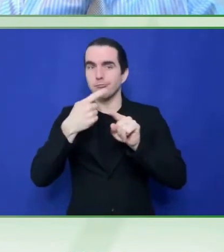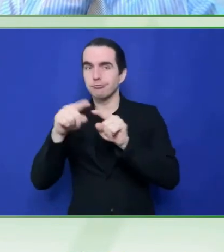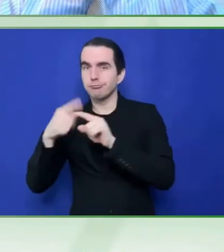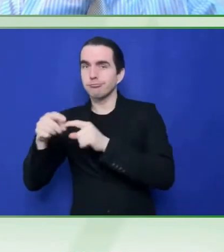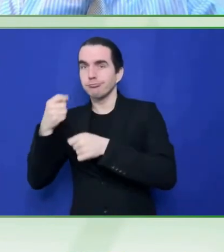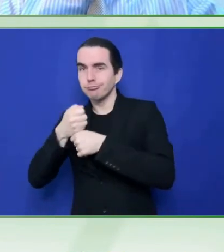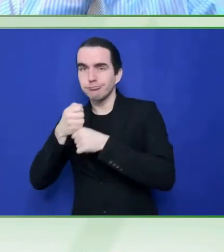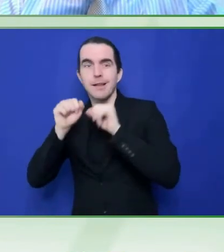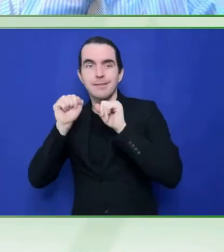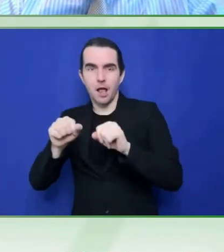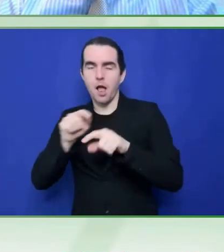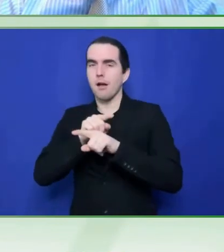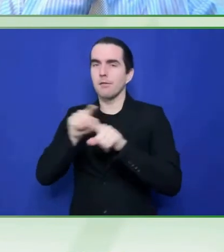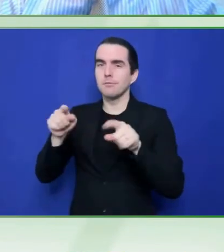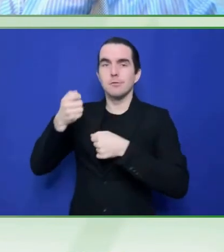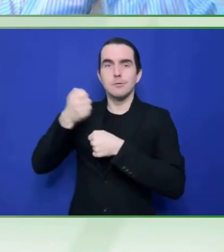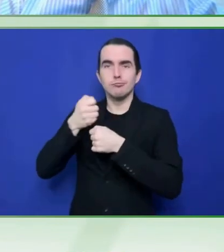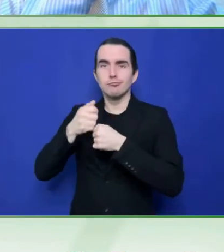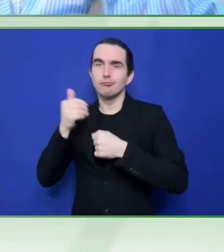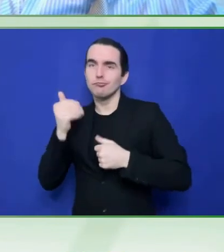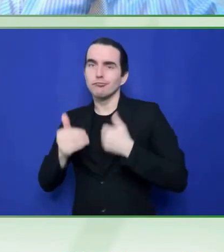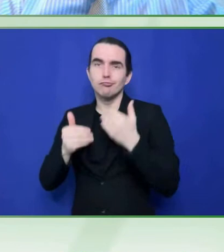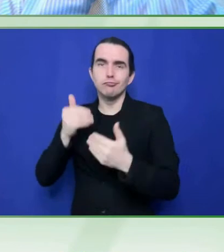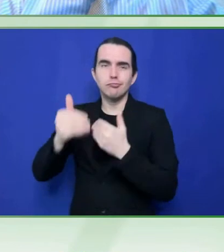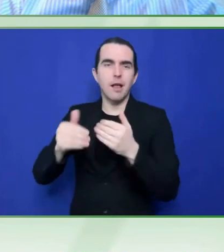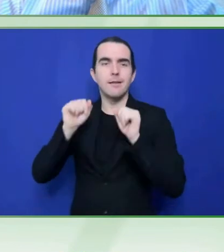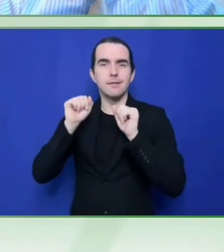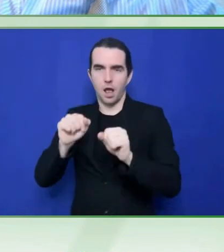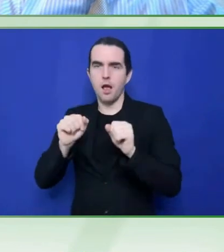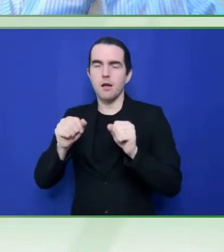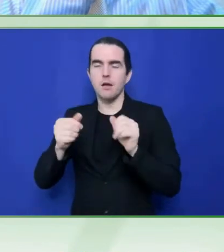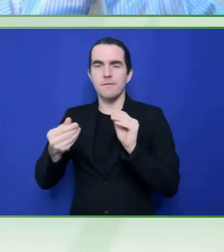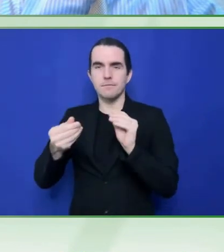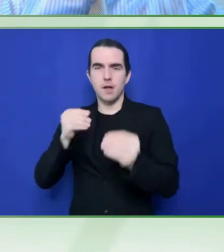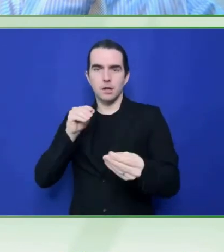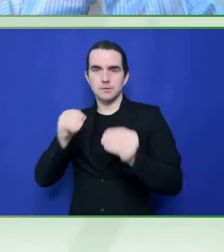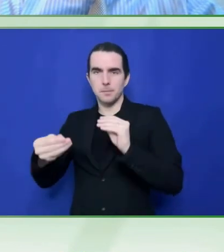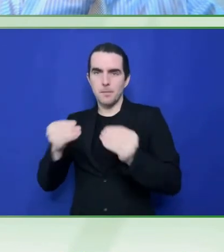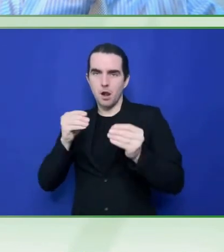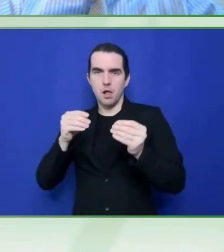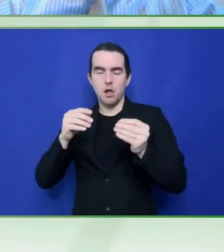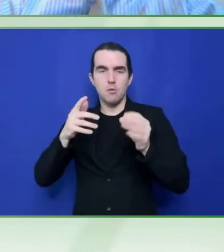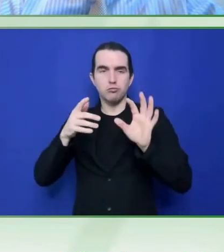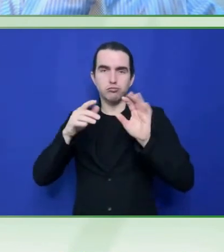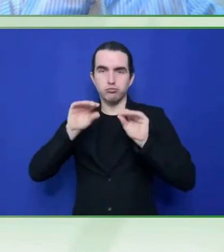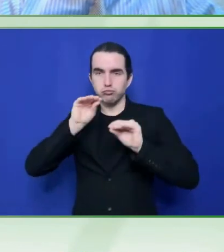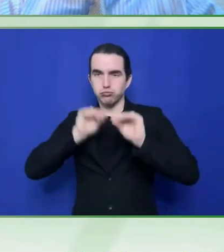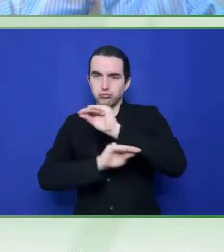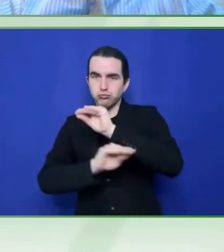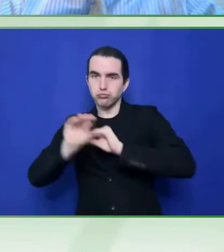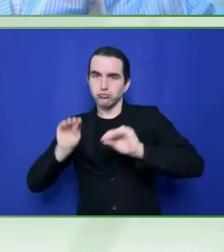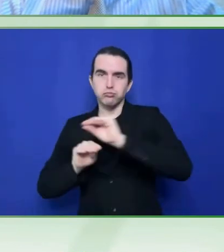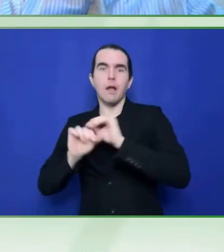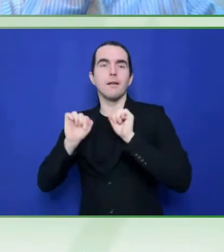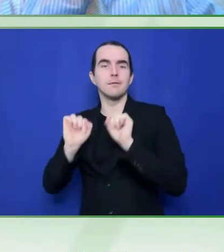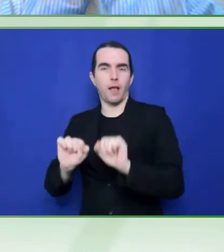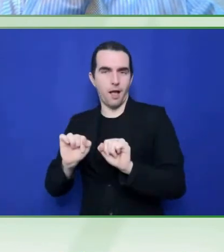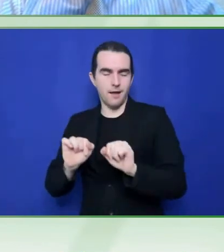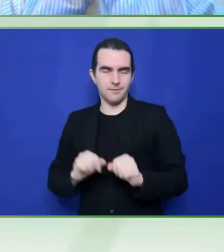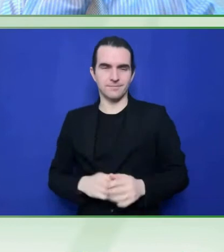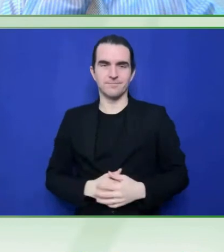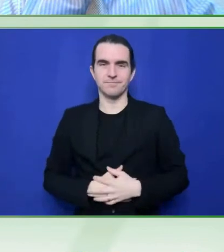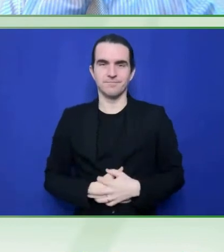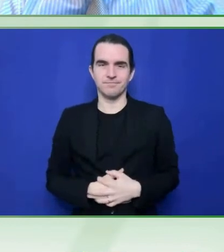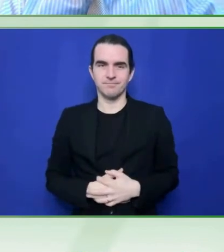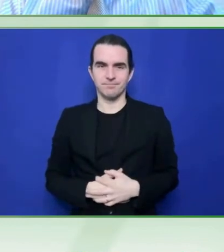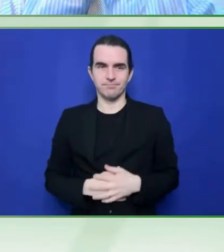support communities and customers. Our purpose is to transform lives in Kenya and beyond, and therefore that is something we